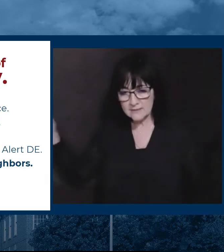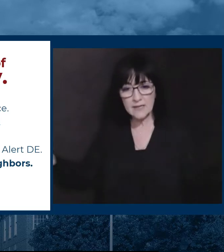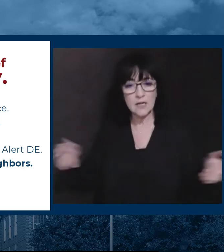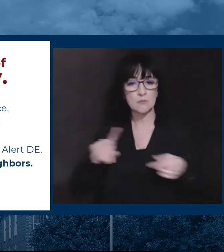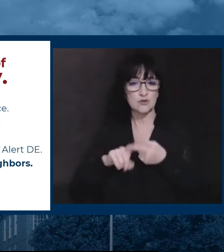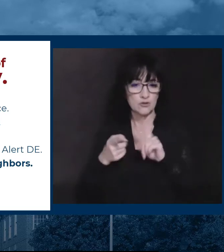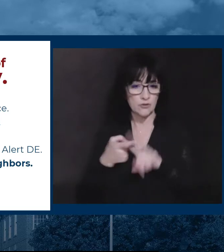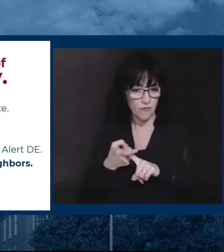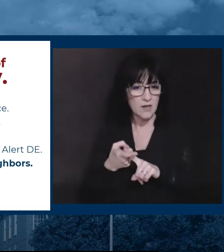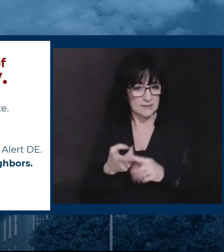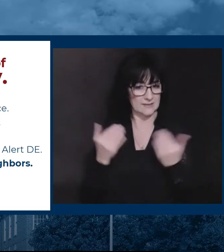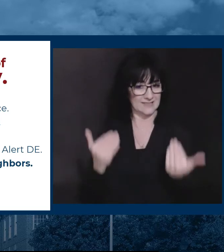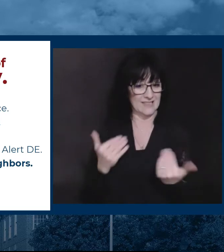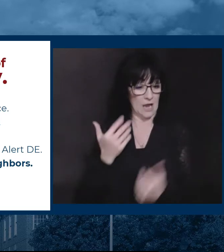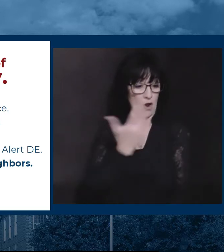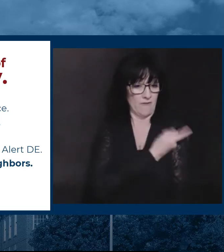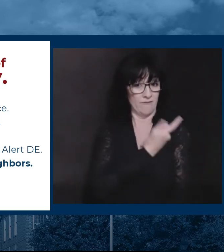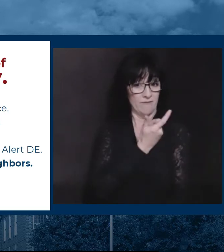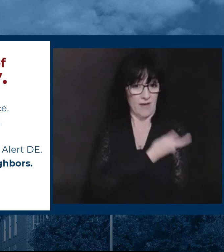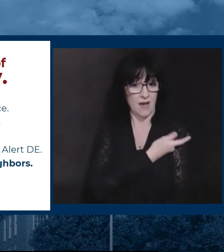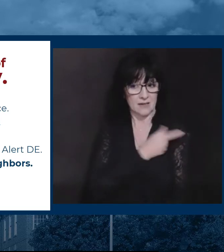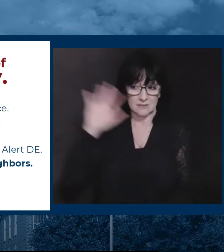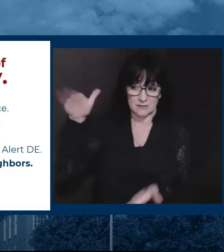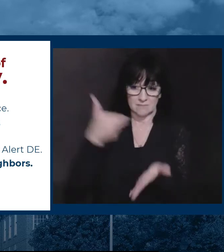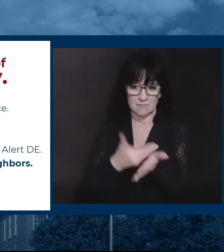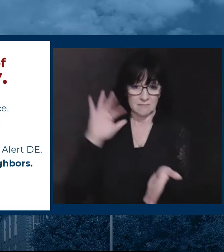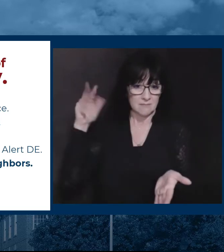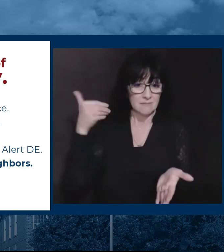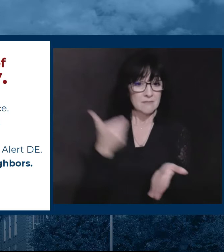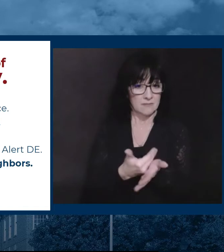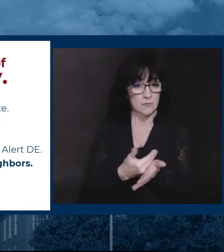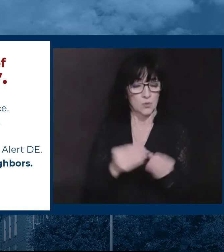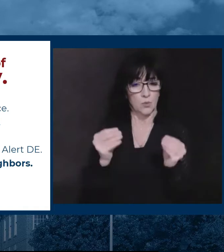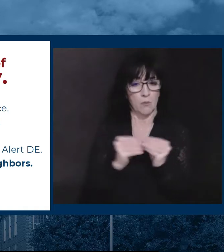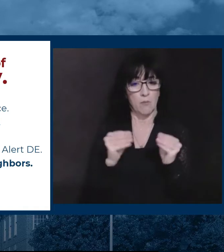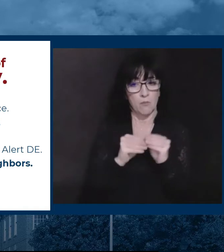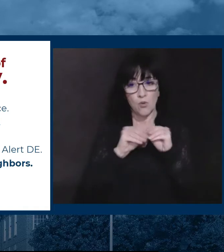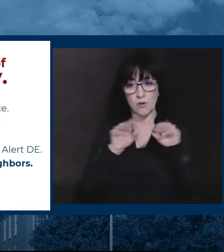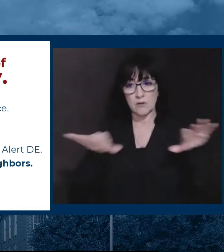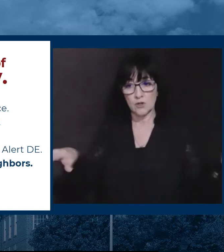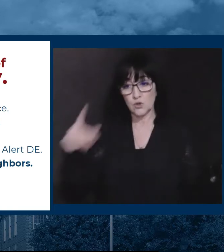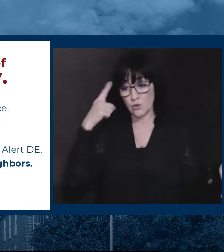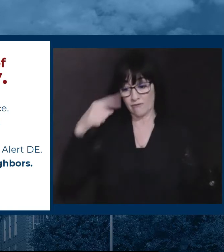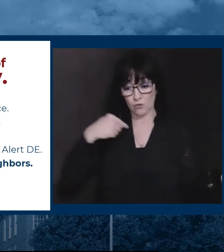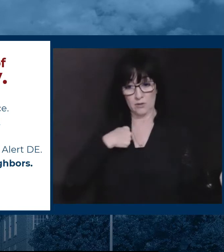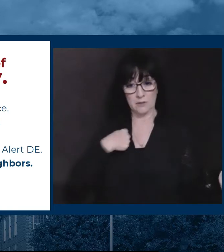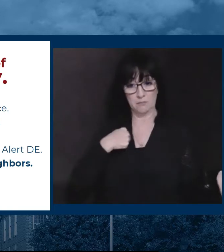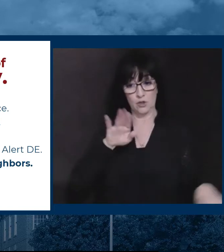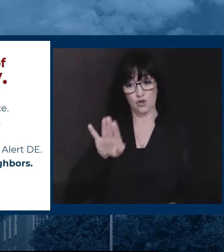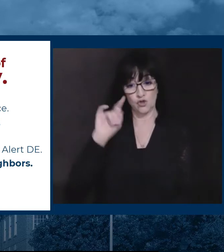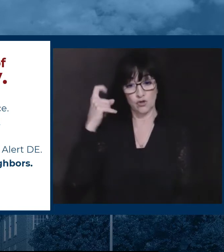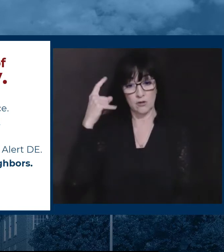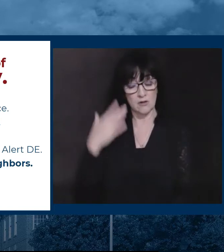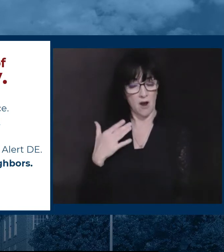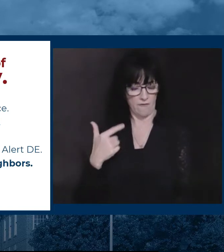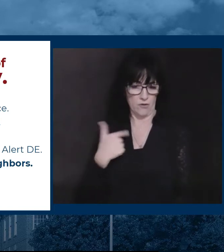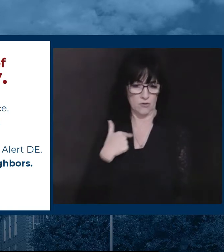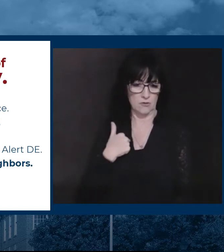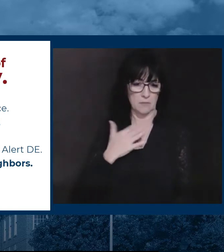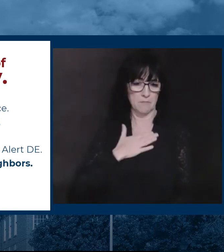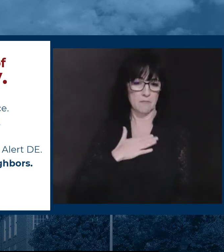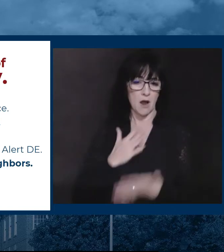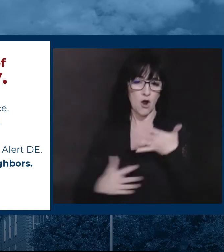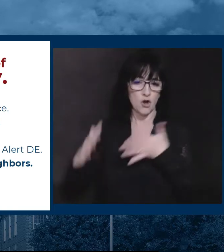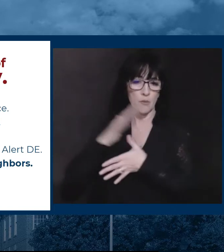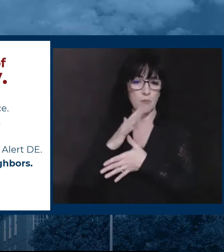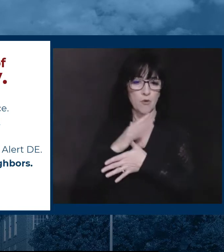is coming. It's going to be a high priority for me as your governor to make sure that all of our partners